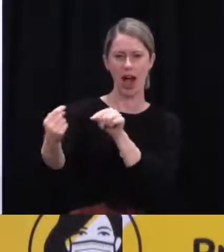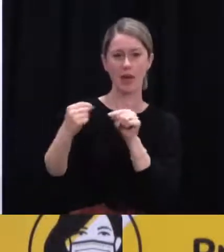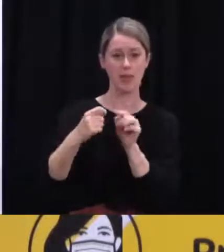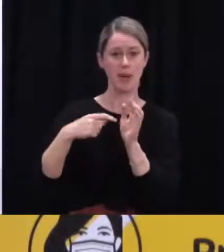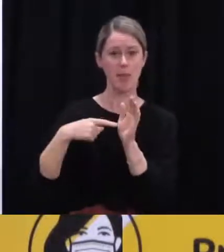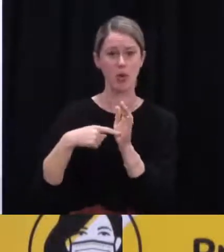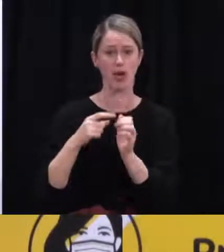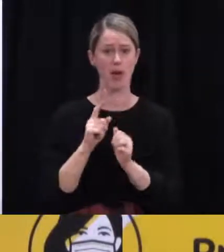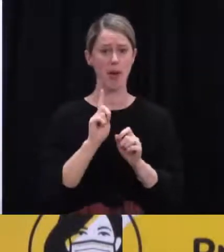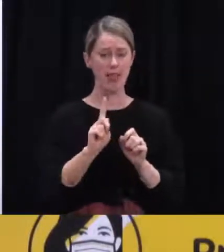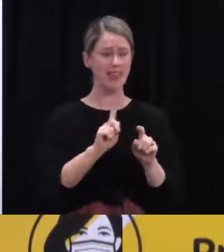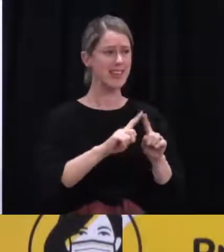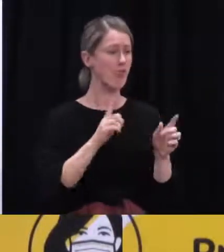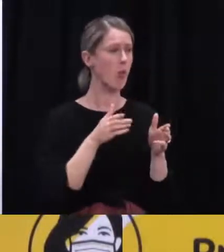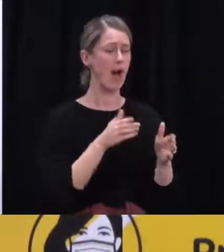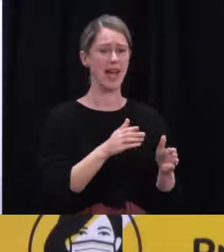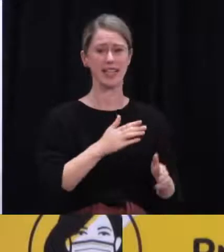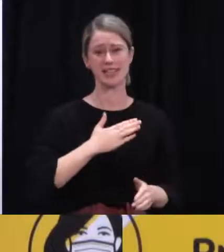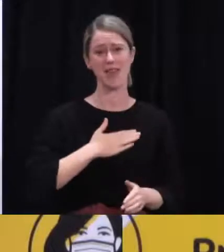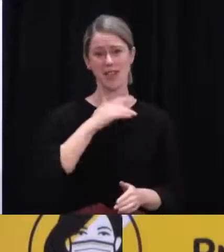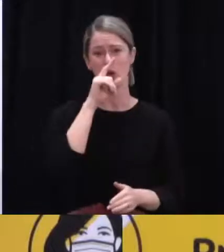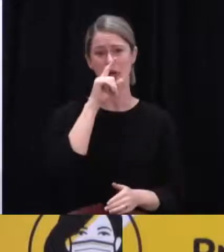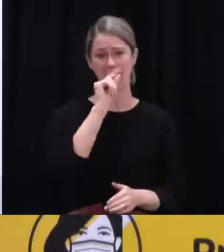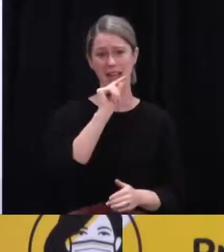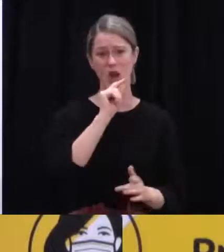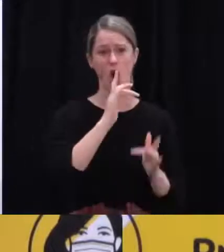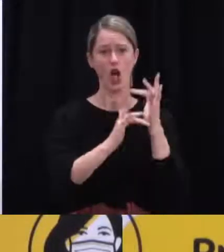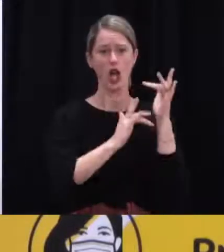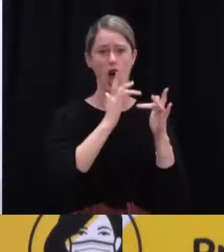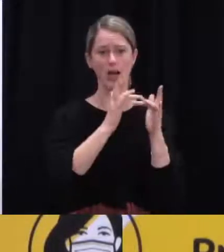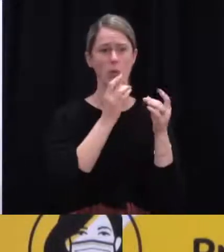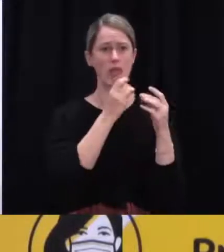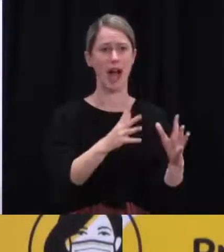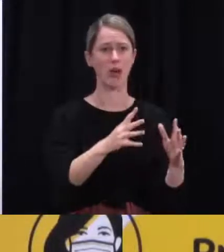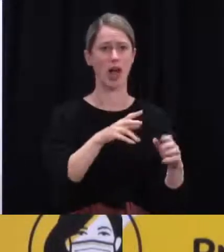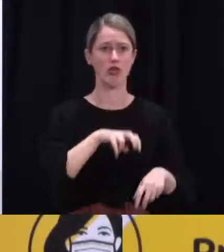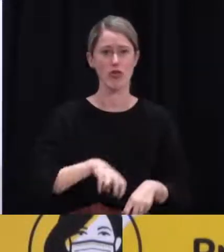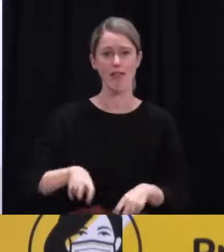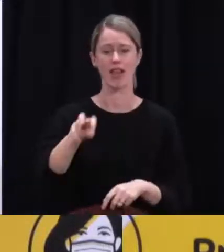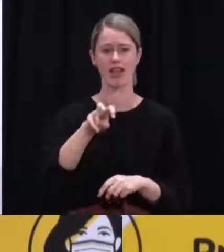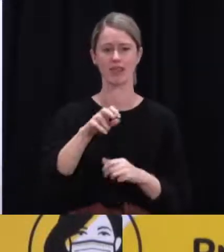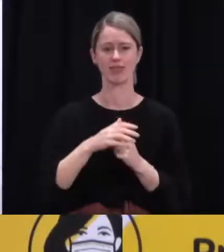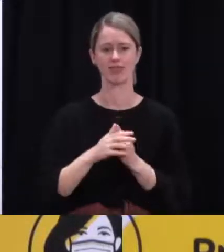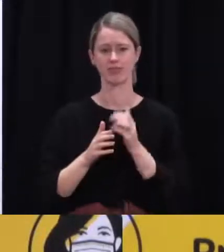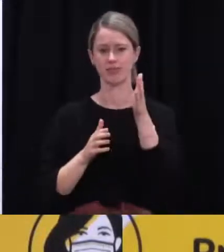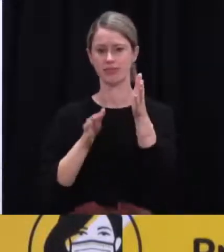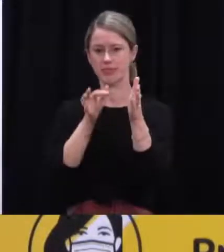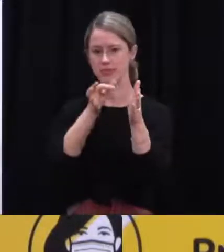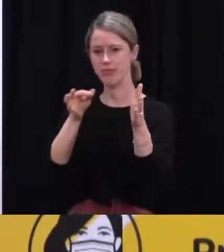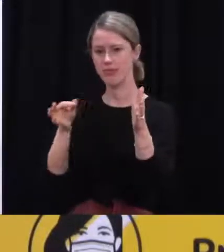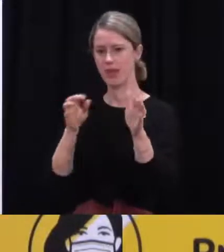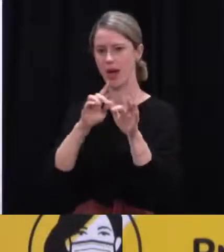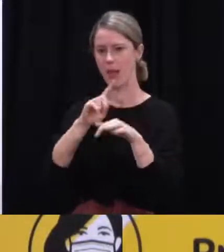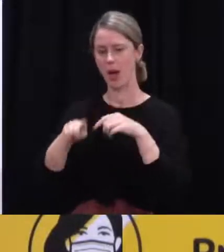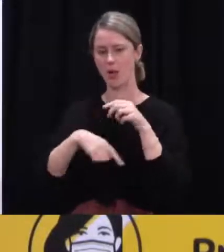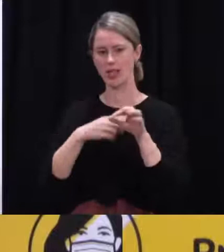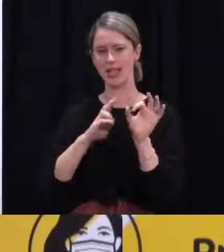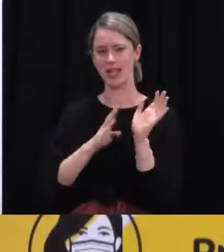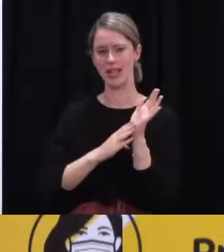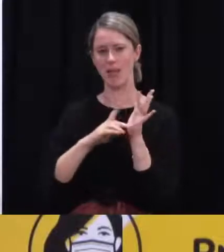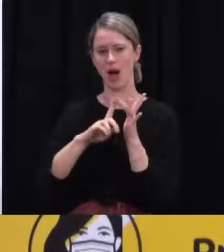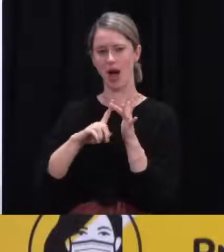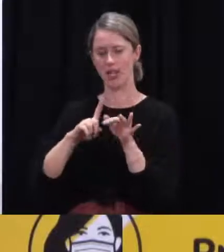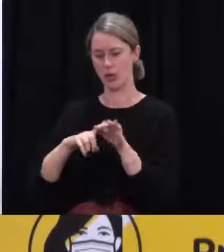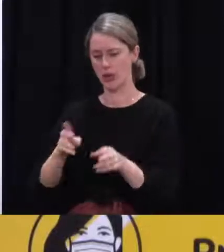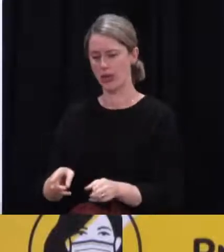are ways to do those things safely without requiring MPs to travel all over the country. On MIQ, on the pushback from